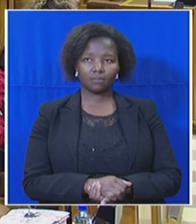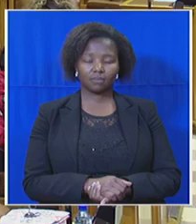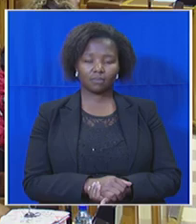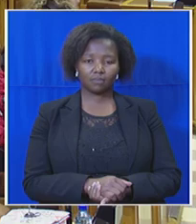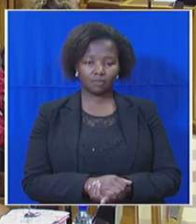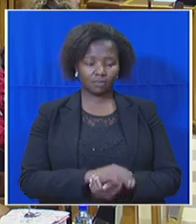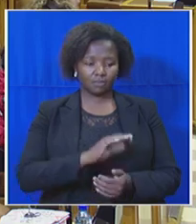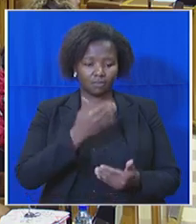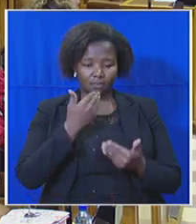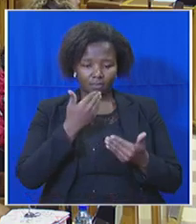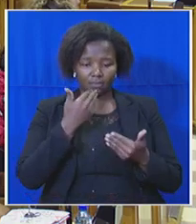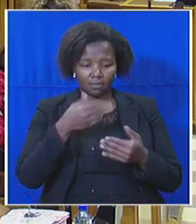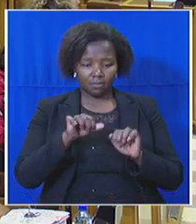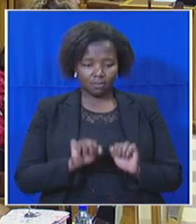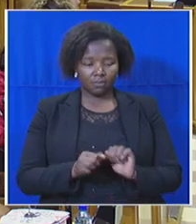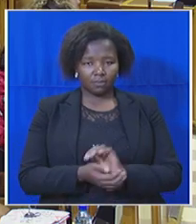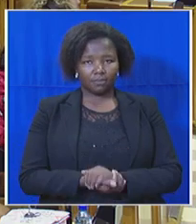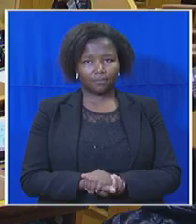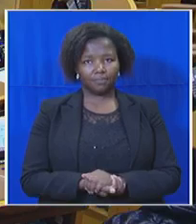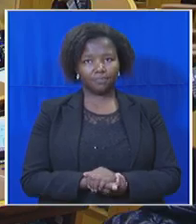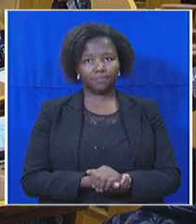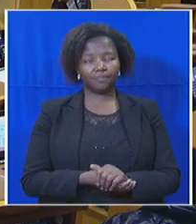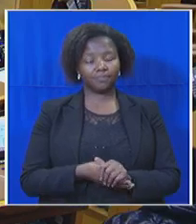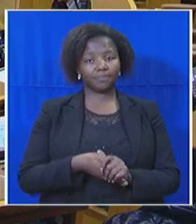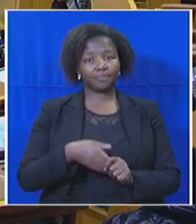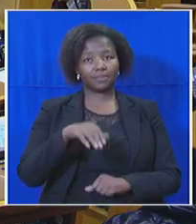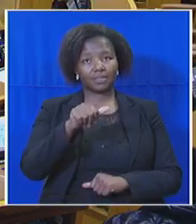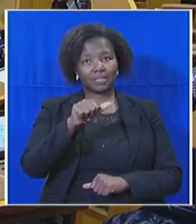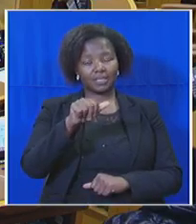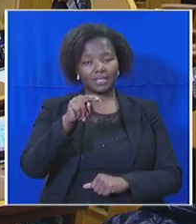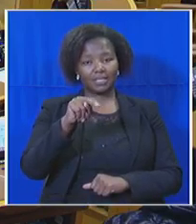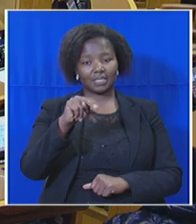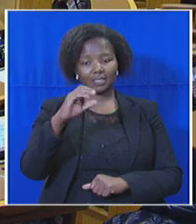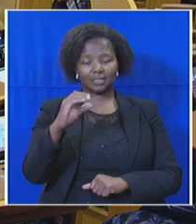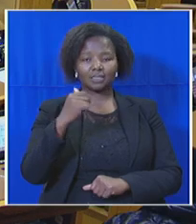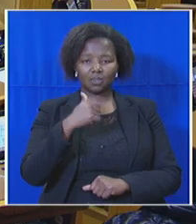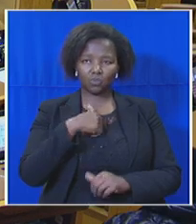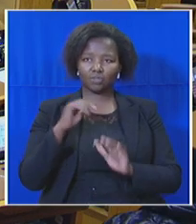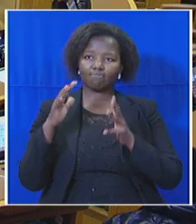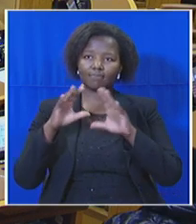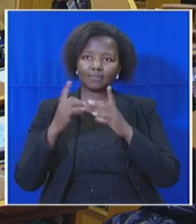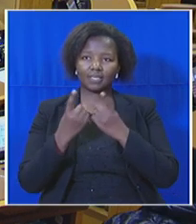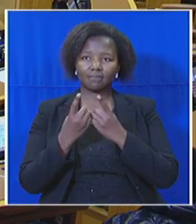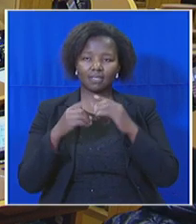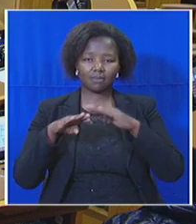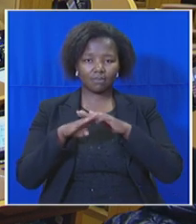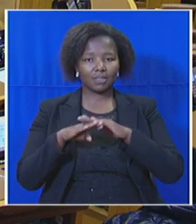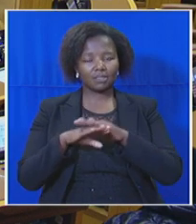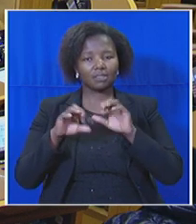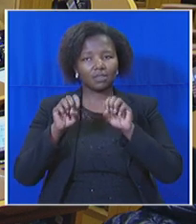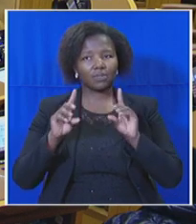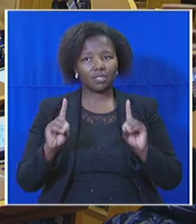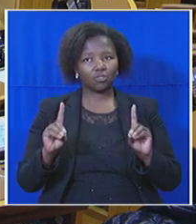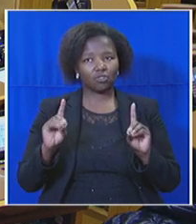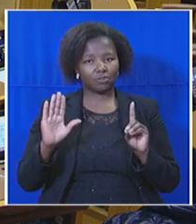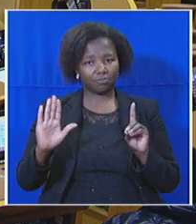Thanks, Chairperson. The ANC applauds the progressive initiative by the Department of Basic Education, in